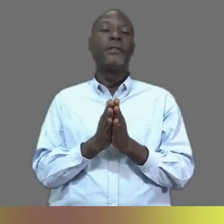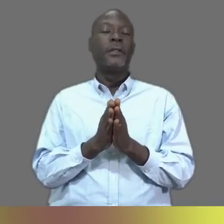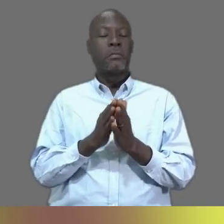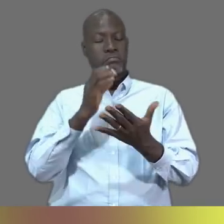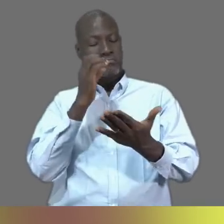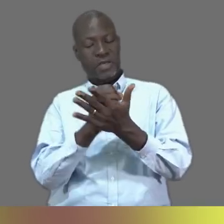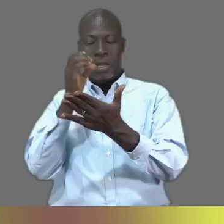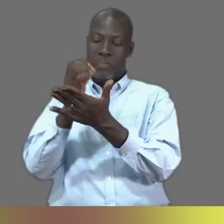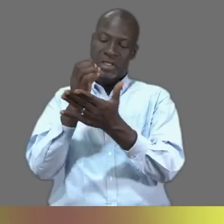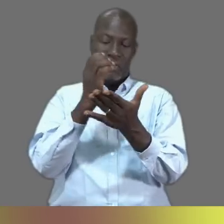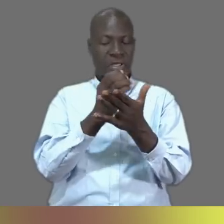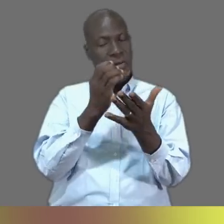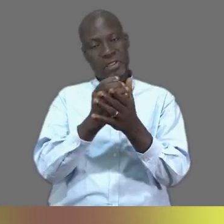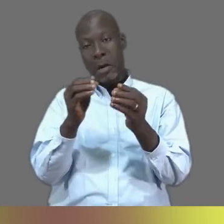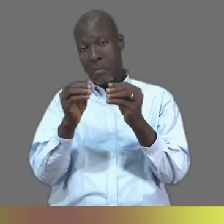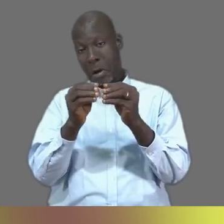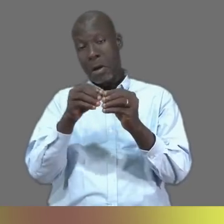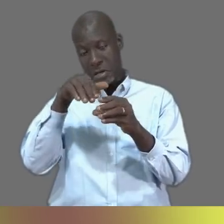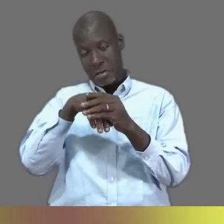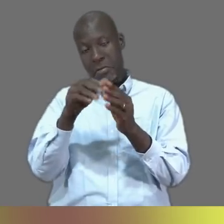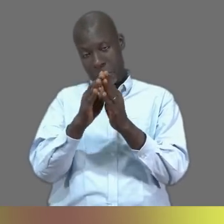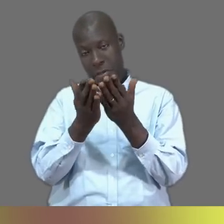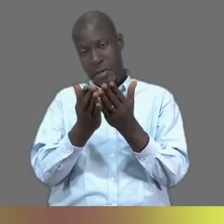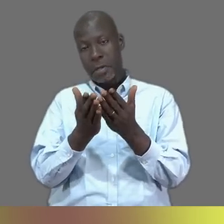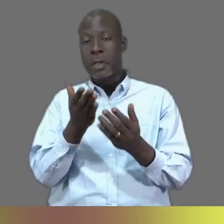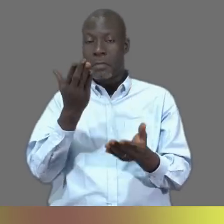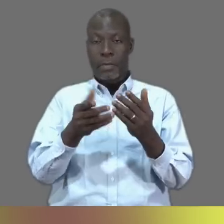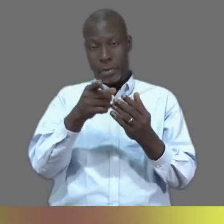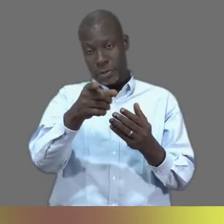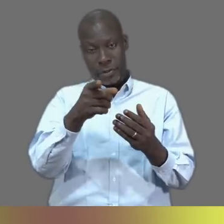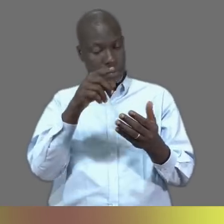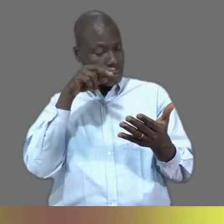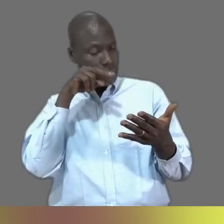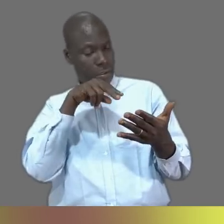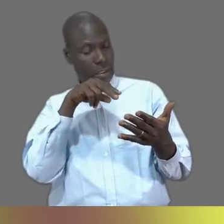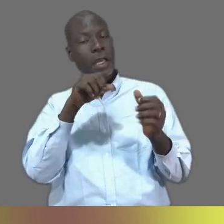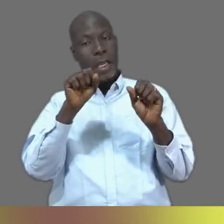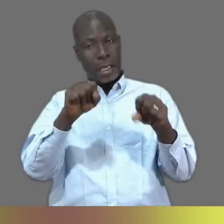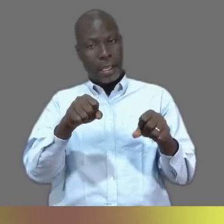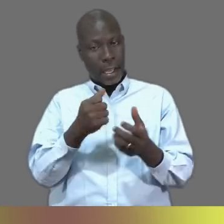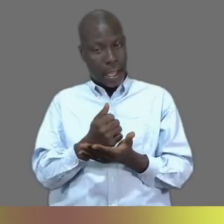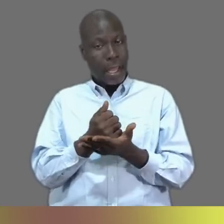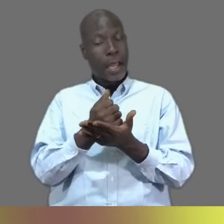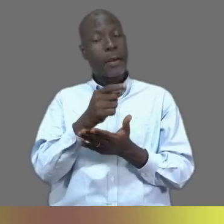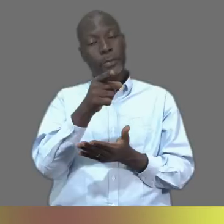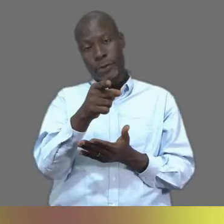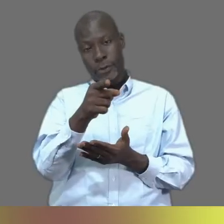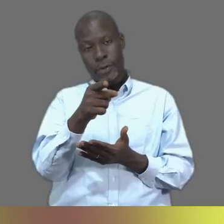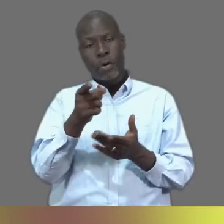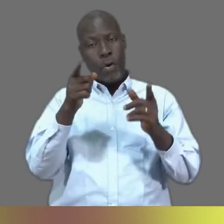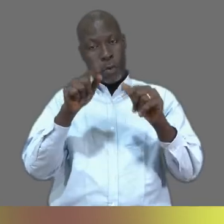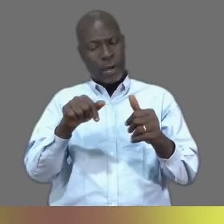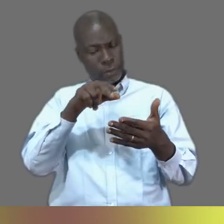photos bebre ewo sa enguma ni mu a sa utia ebetumi aboawo na